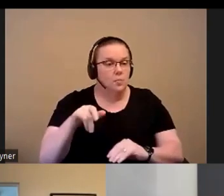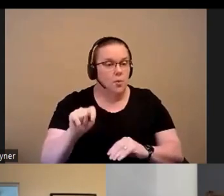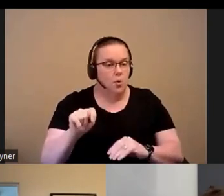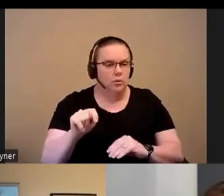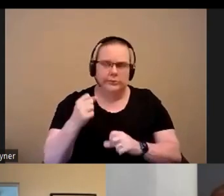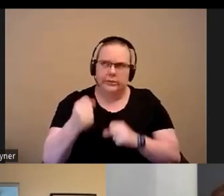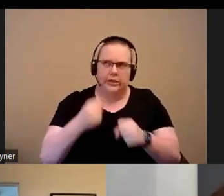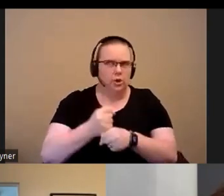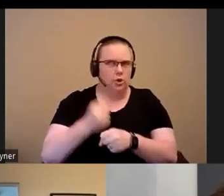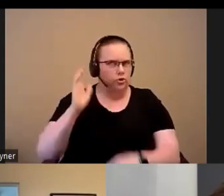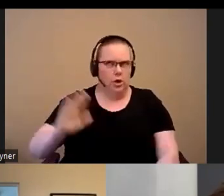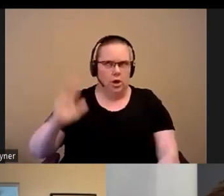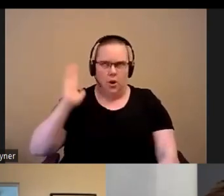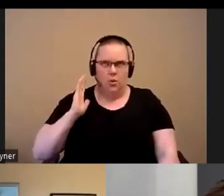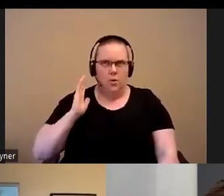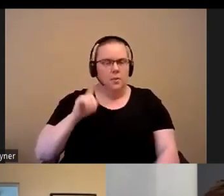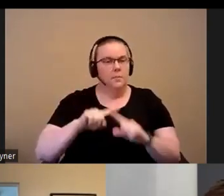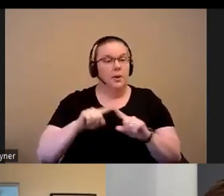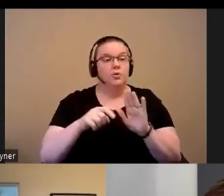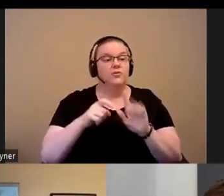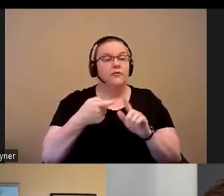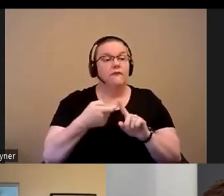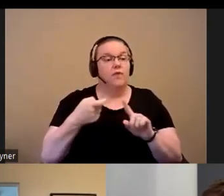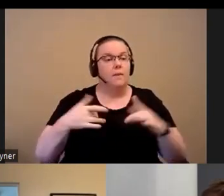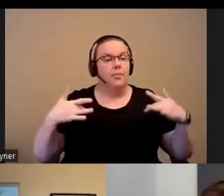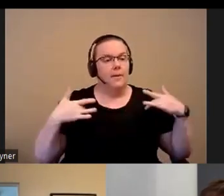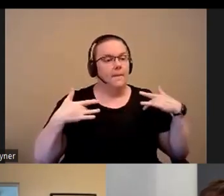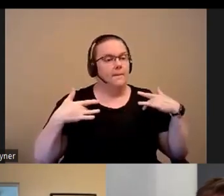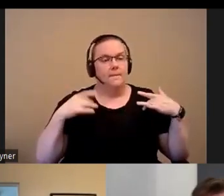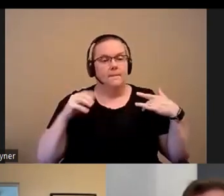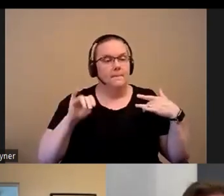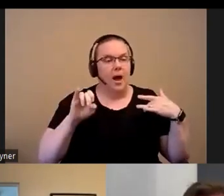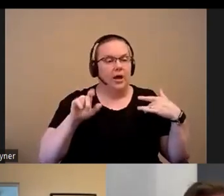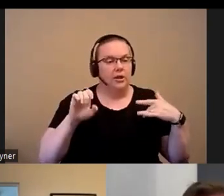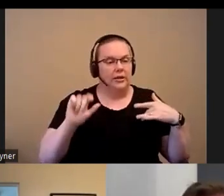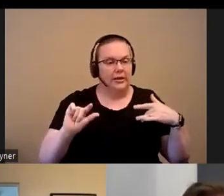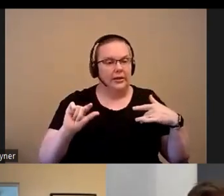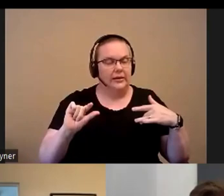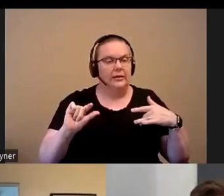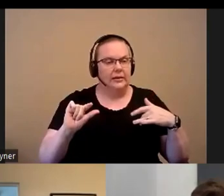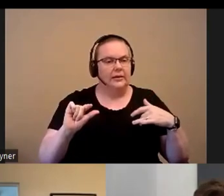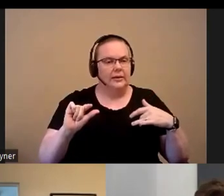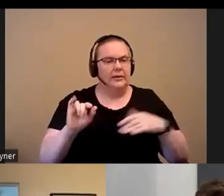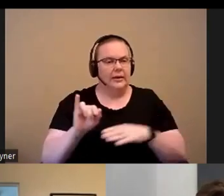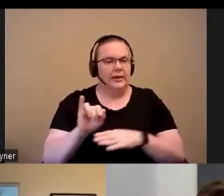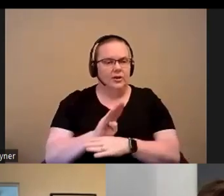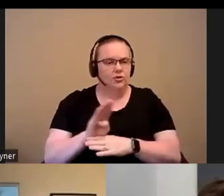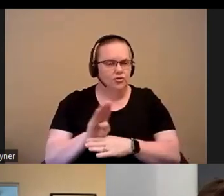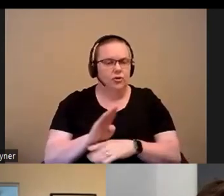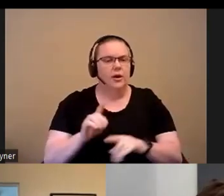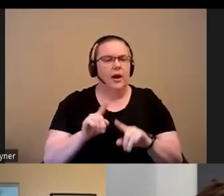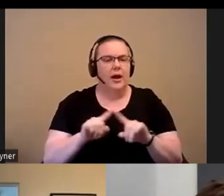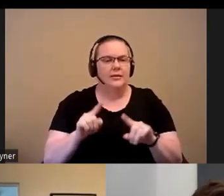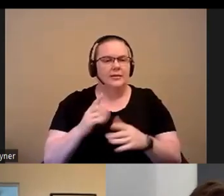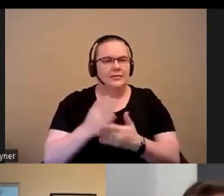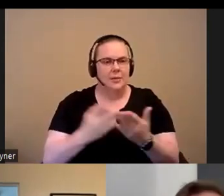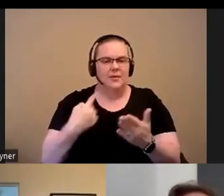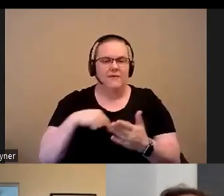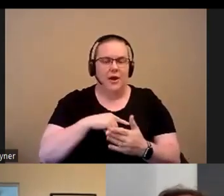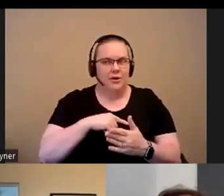where it came out of the modeling industry, actually, which us immigration lawyers refer to as the model